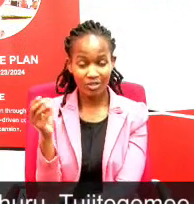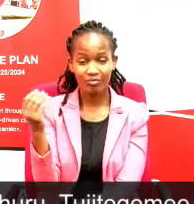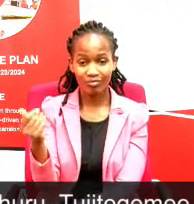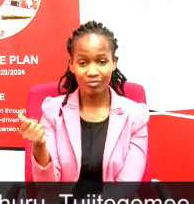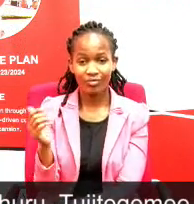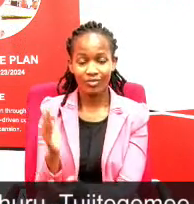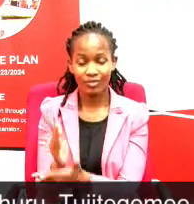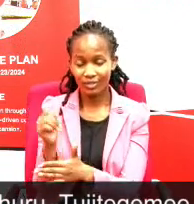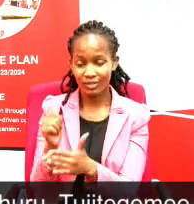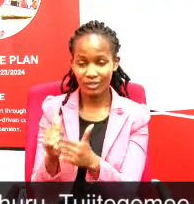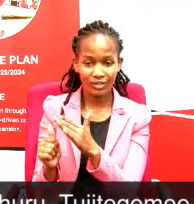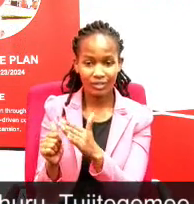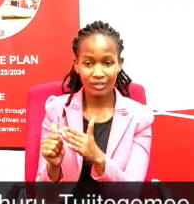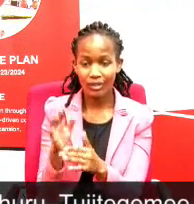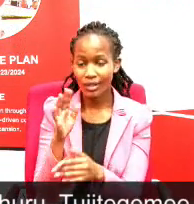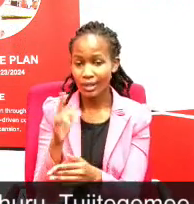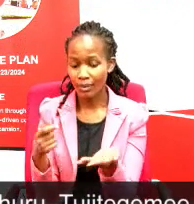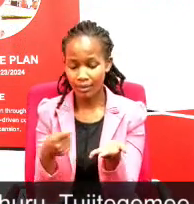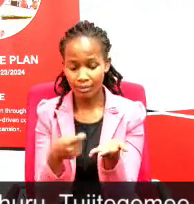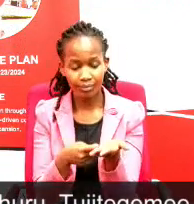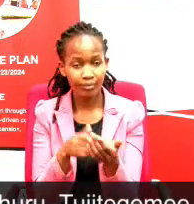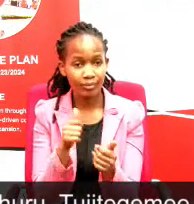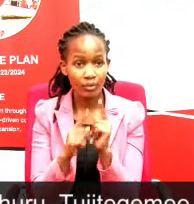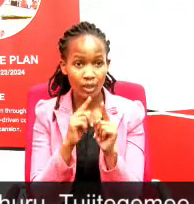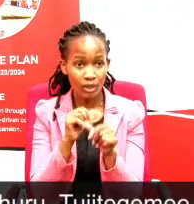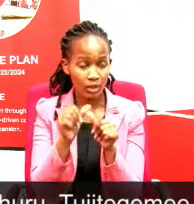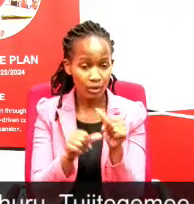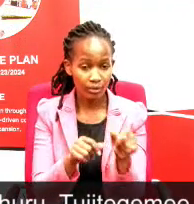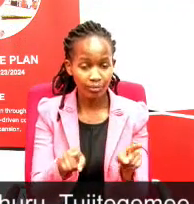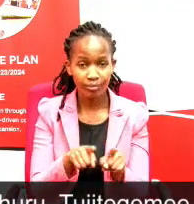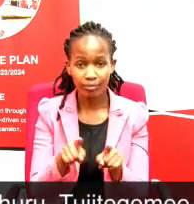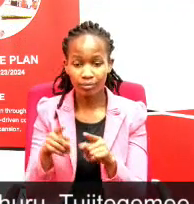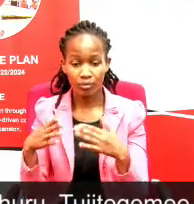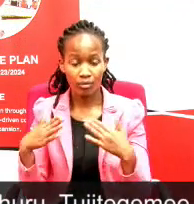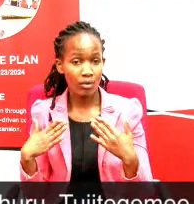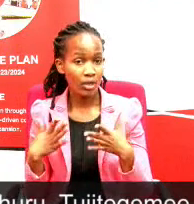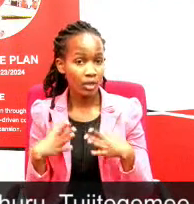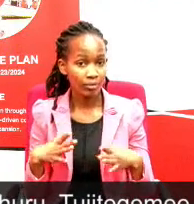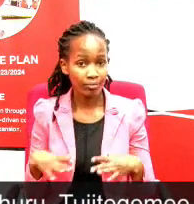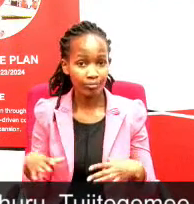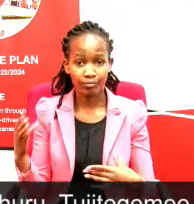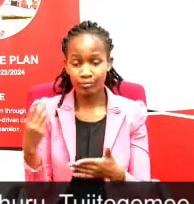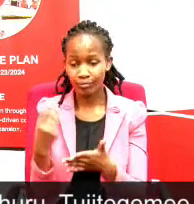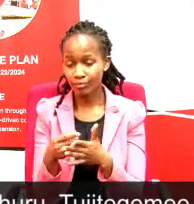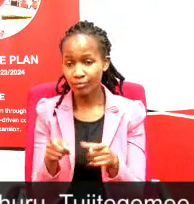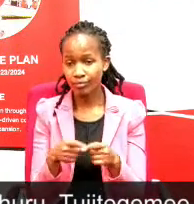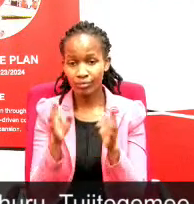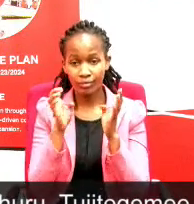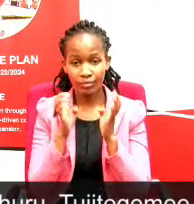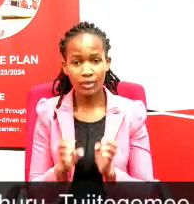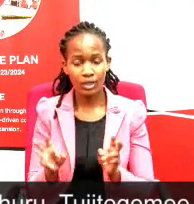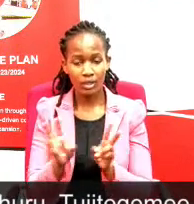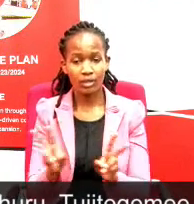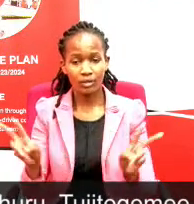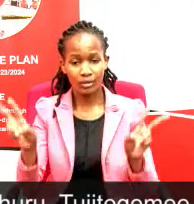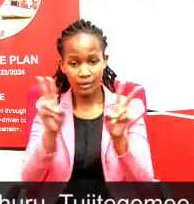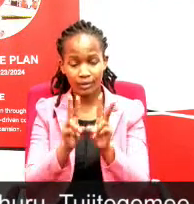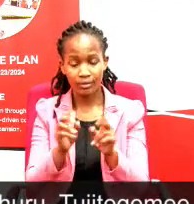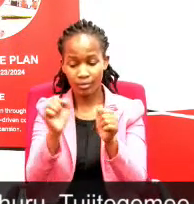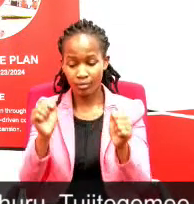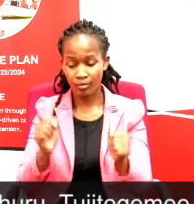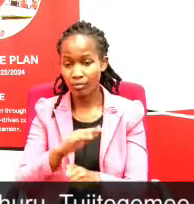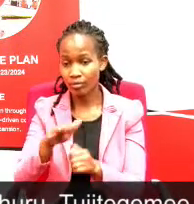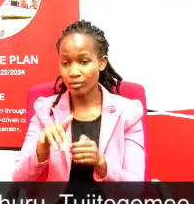Of course, underpinned by the technology that I talked about, the human capital, the ethics and the value system, all that.